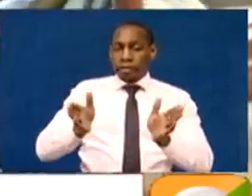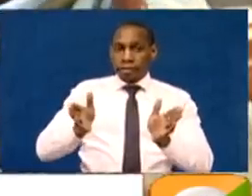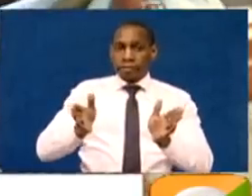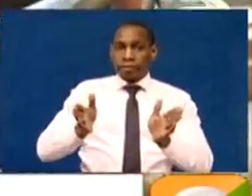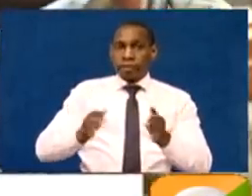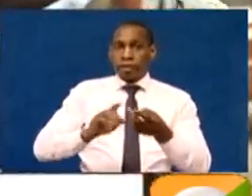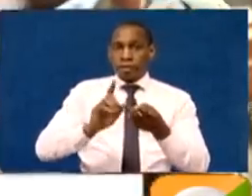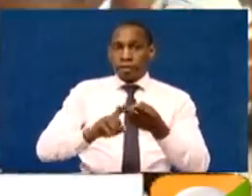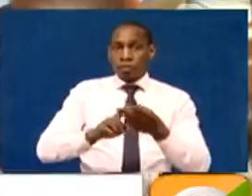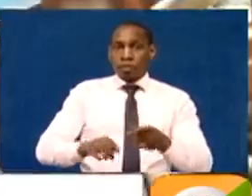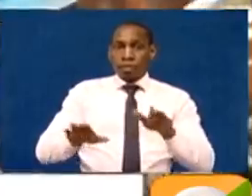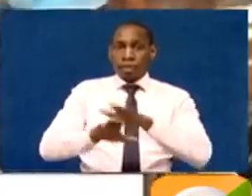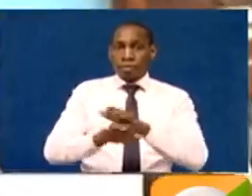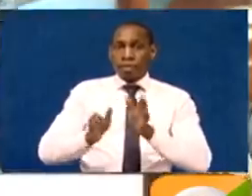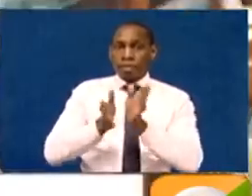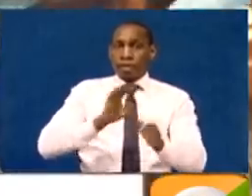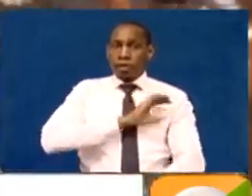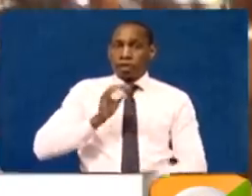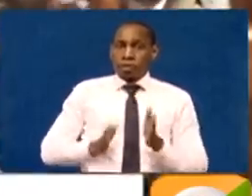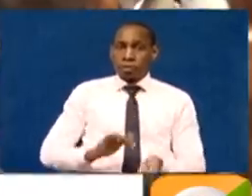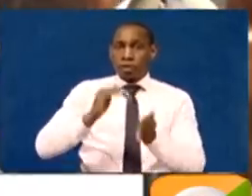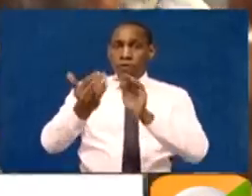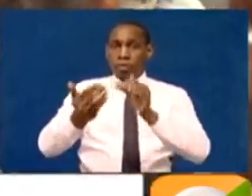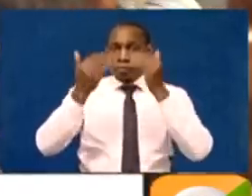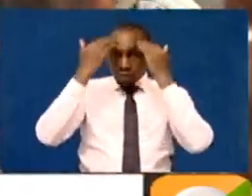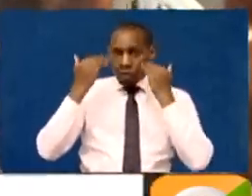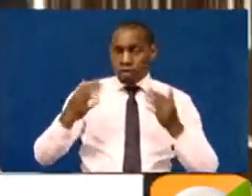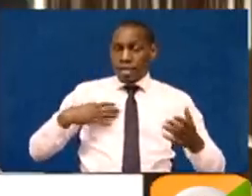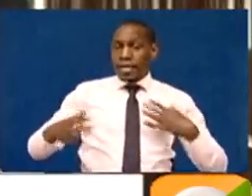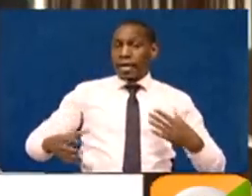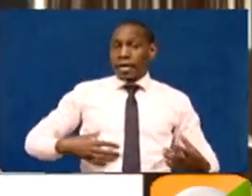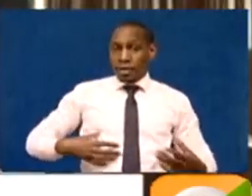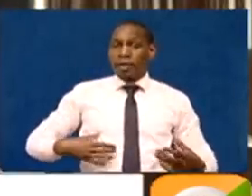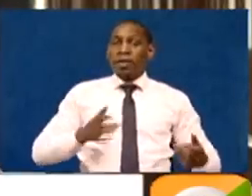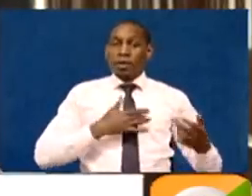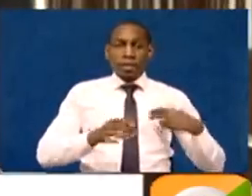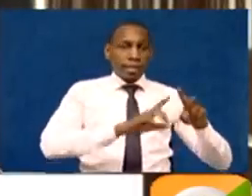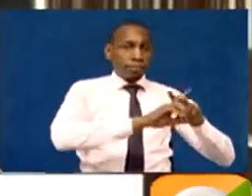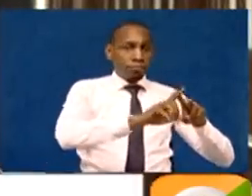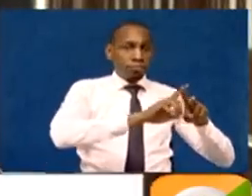Mutembei Gerard, and his deputy, were arraigned at the Kahawa Law Courts over the